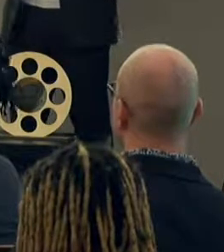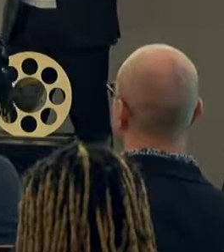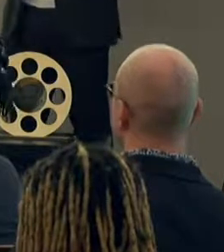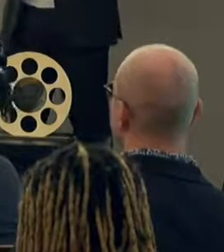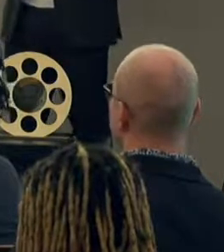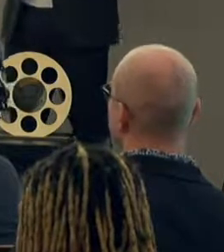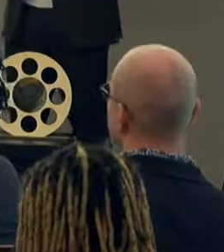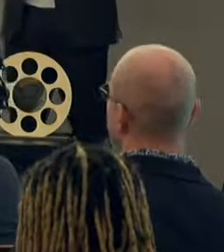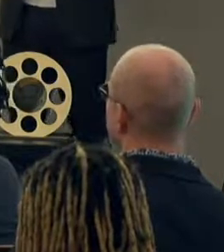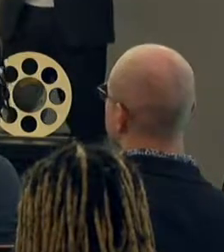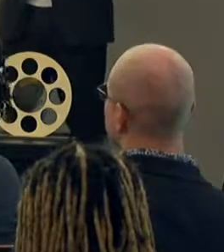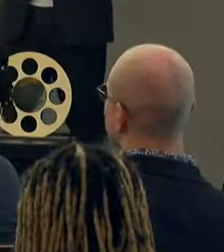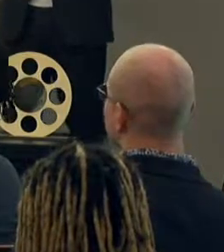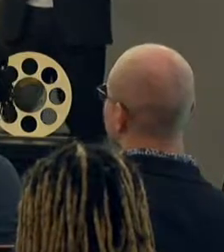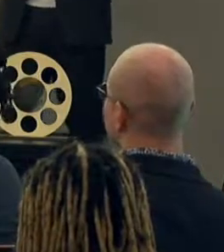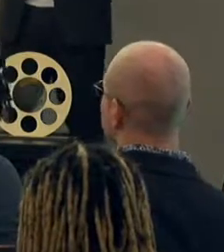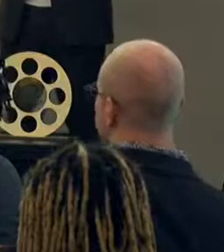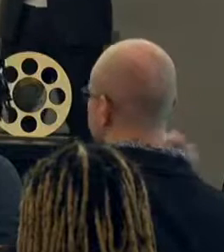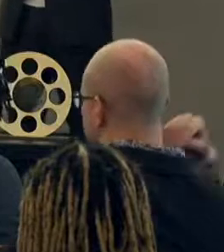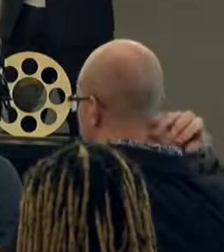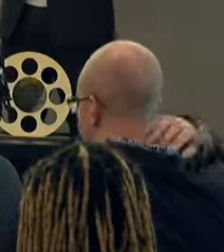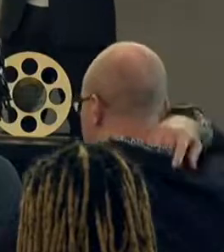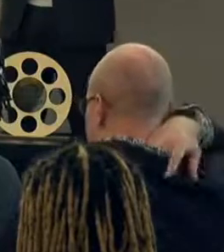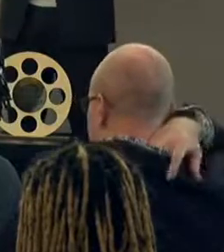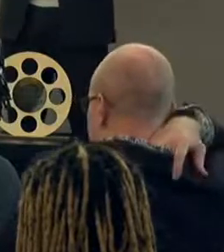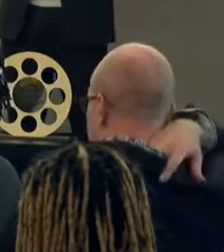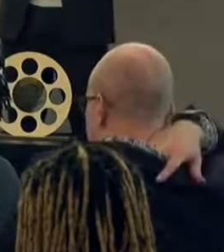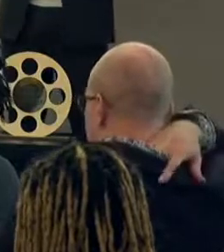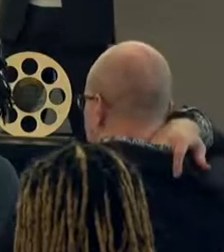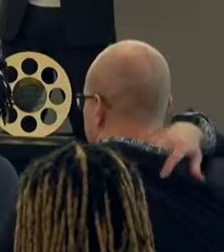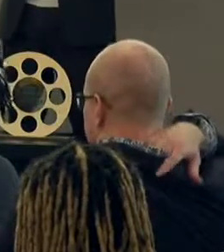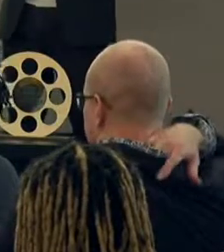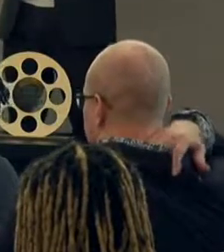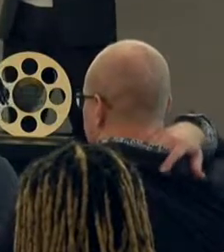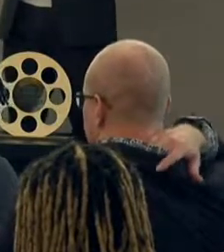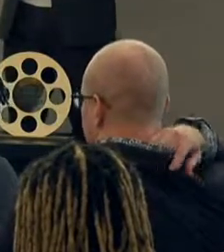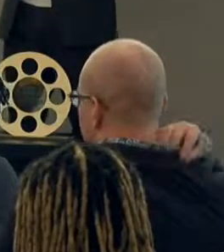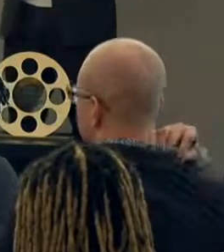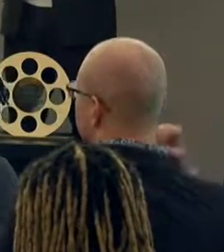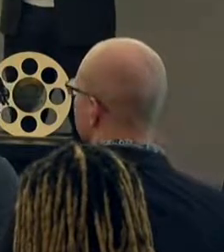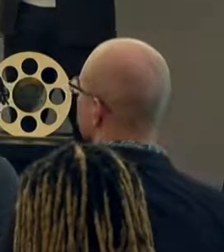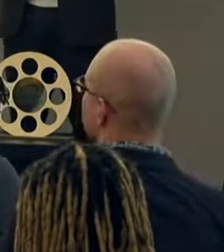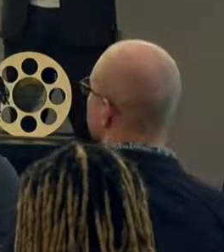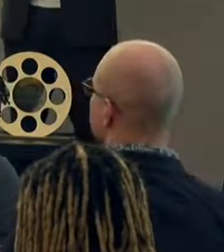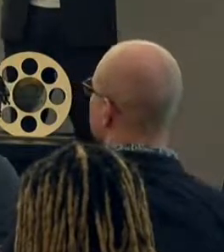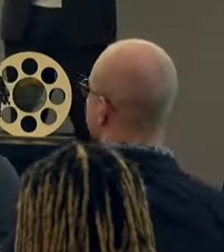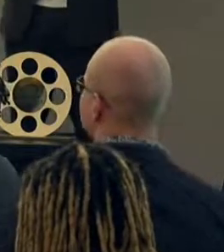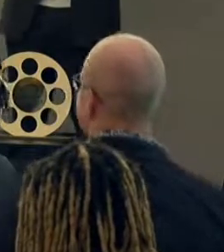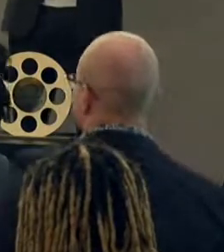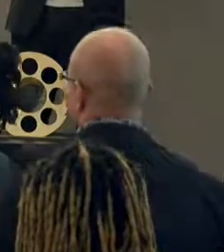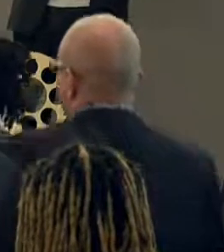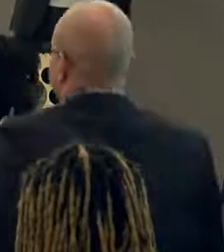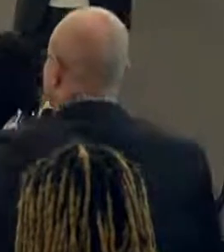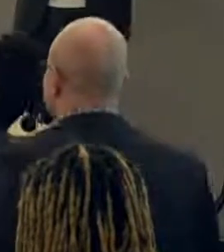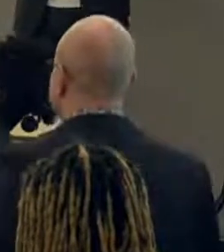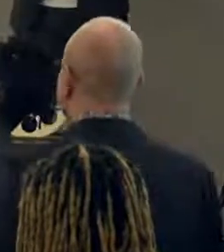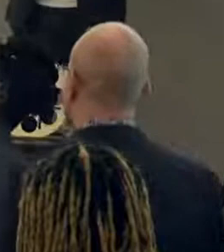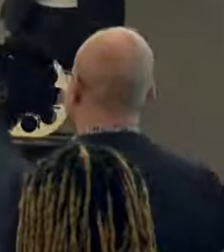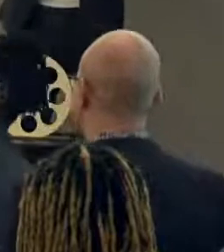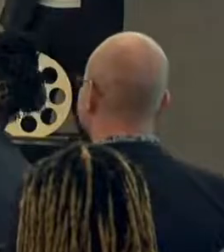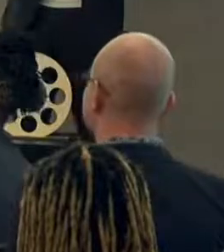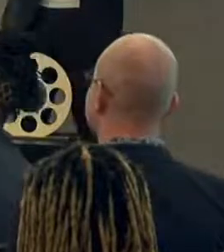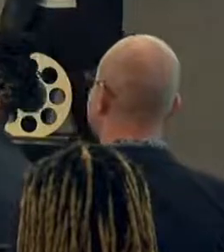So a question for each of you. What can we do about this situation? Should all black French people come to the U.S. and